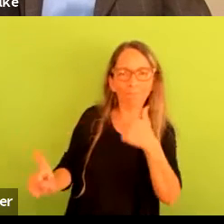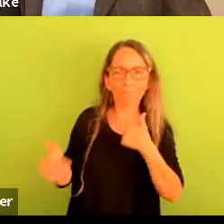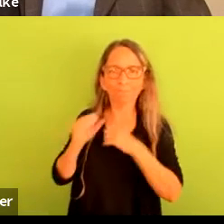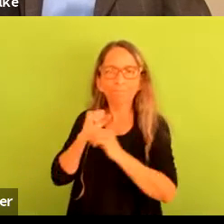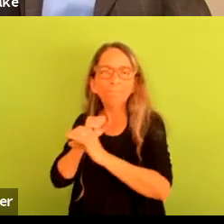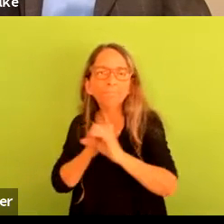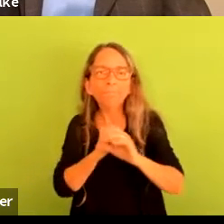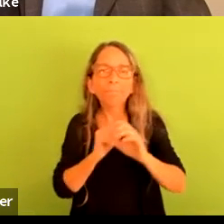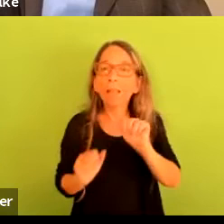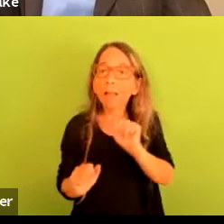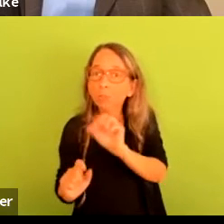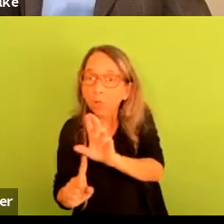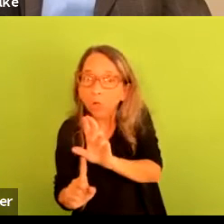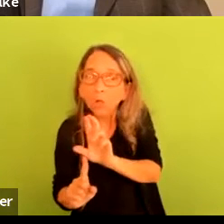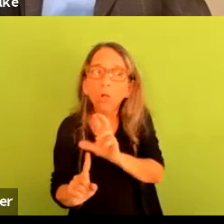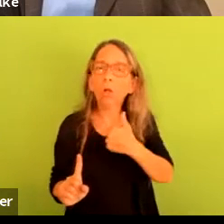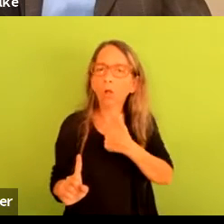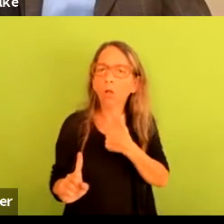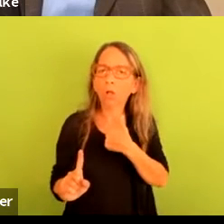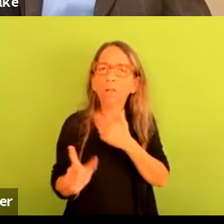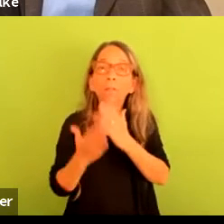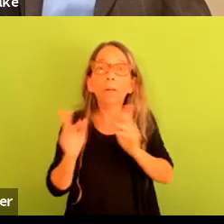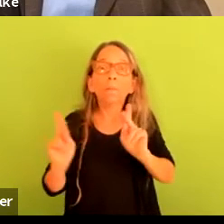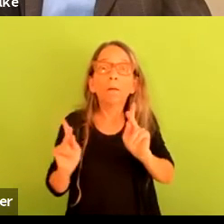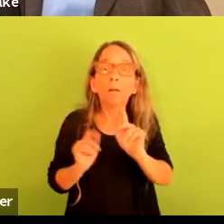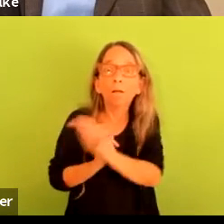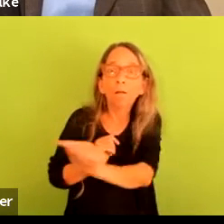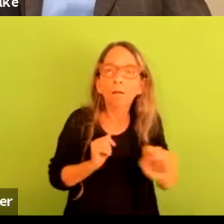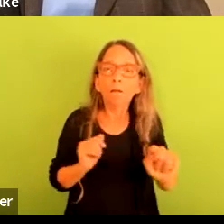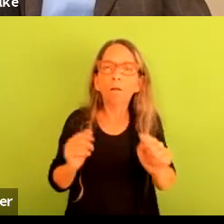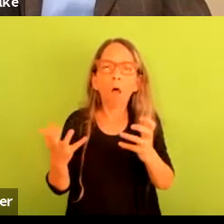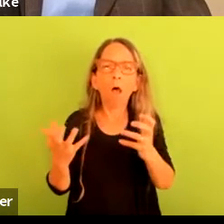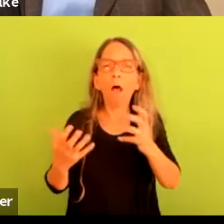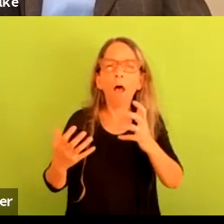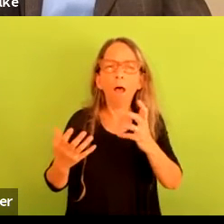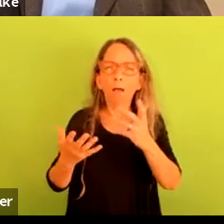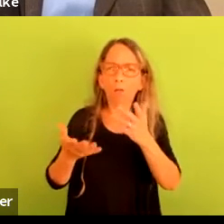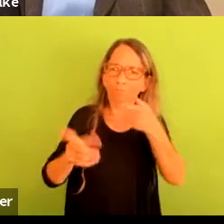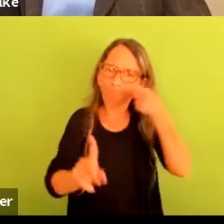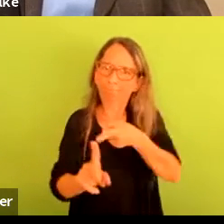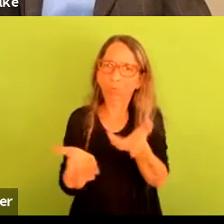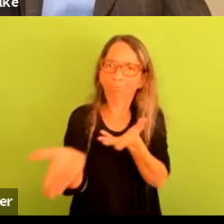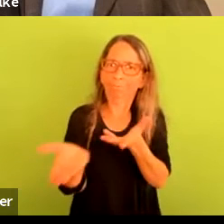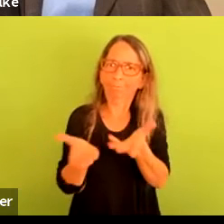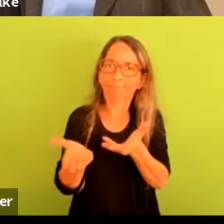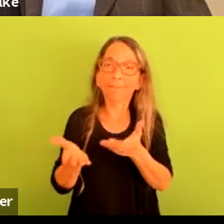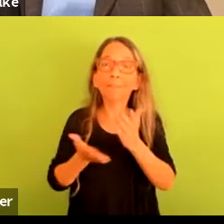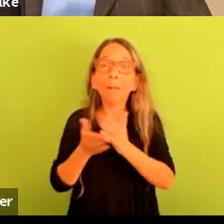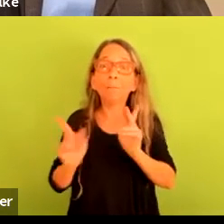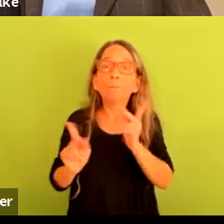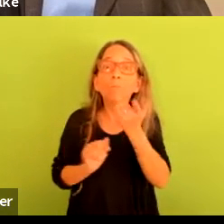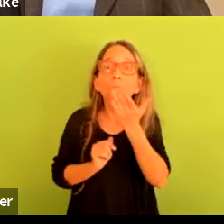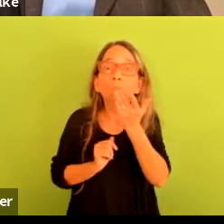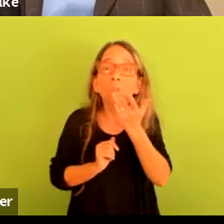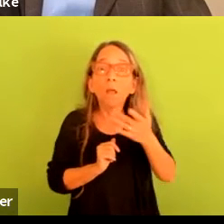we're going to find people that are more attracted to that kind of service. And likewise, people that want a hybrid service or stenographers